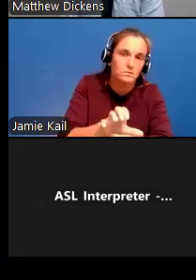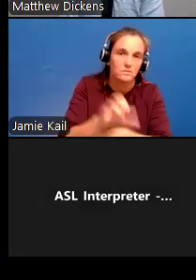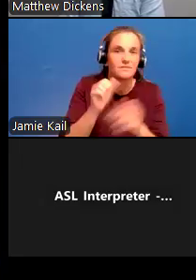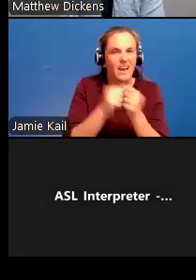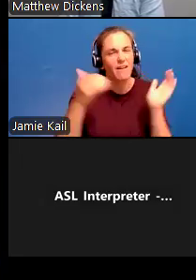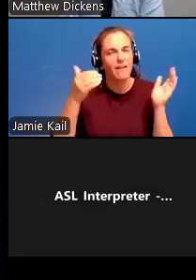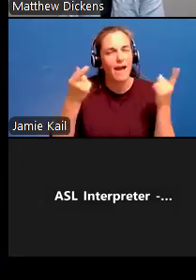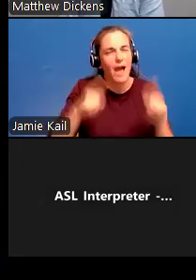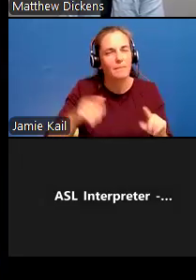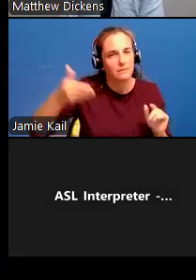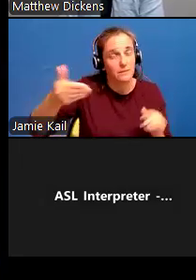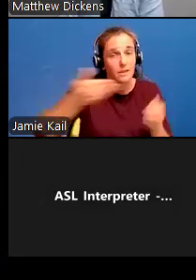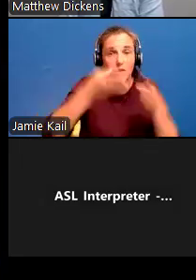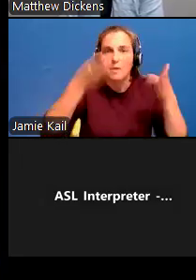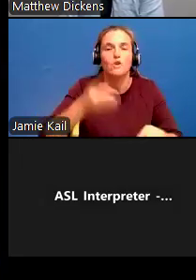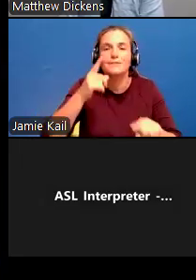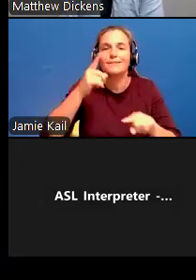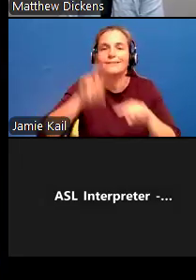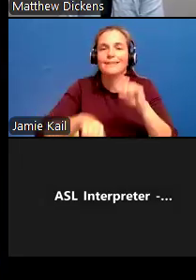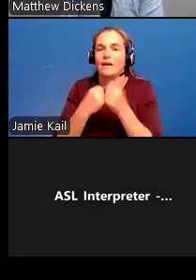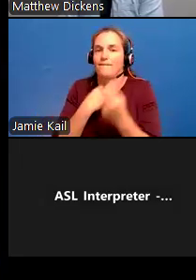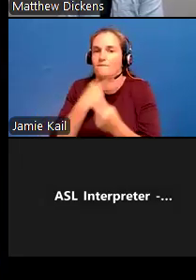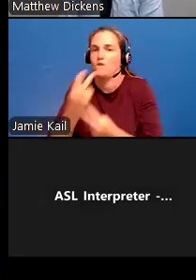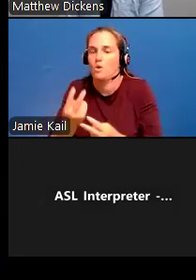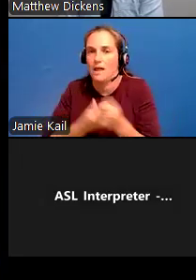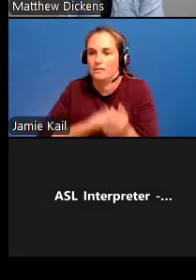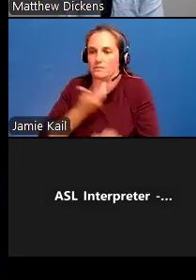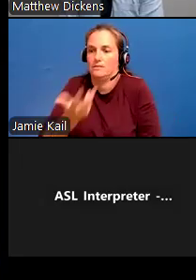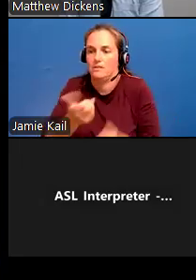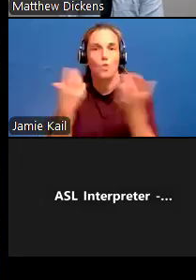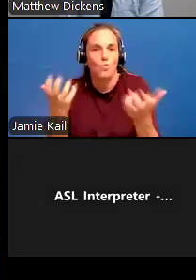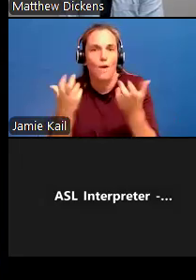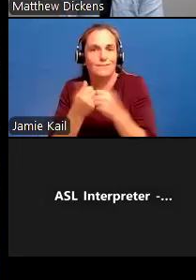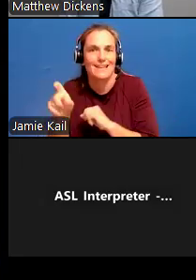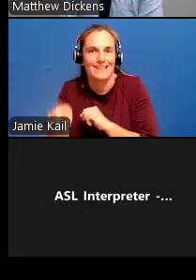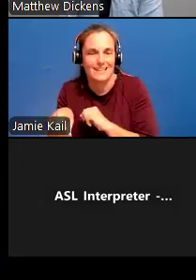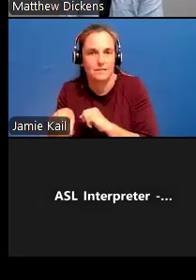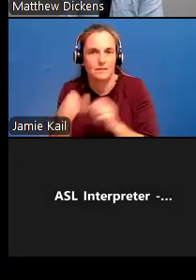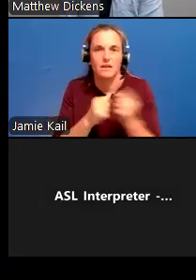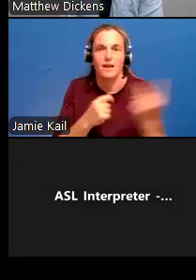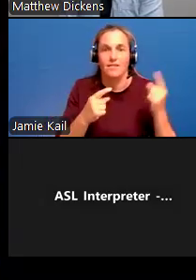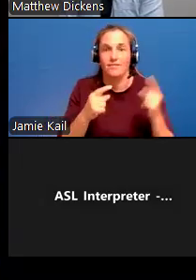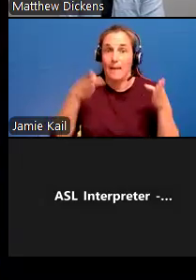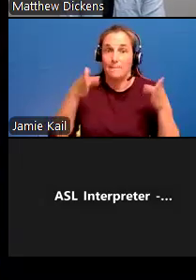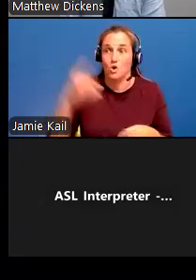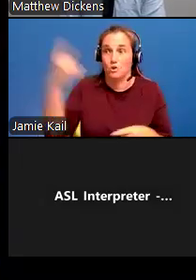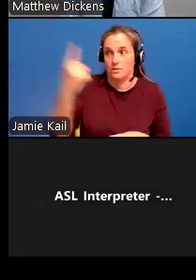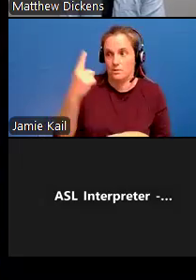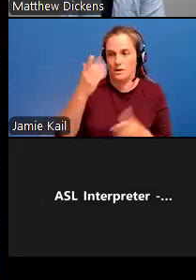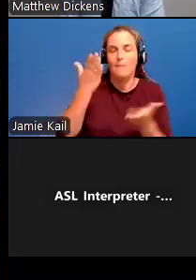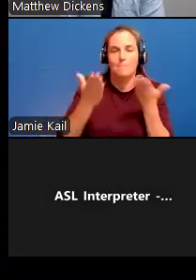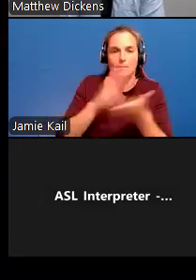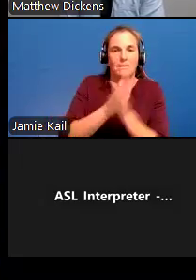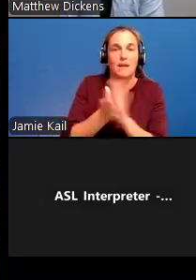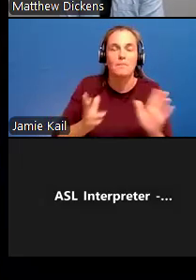when the individual is unable to verbalize their wants and needs, the perpetrator may become physically aggressive with